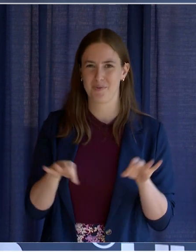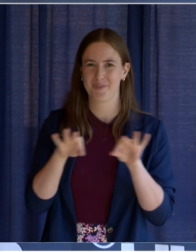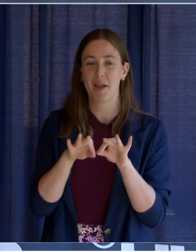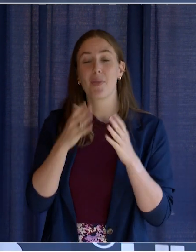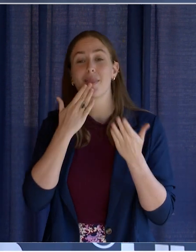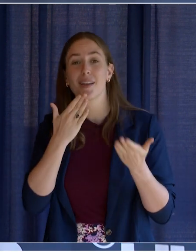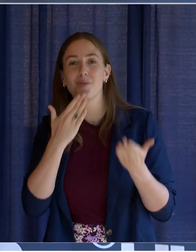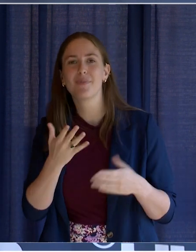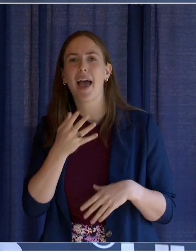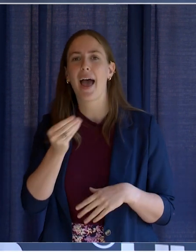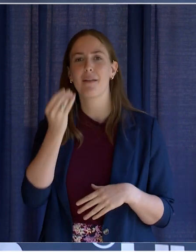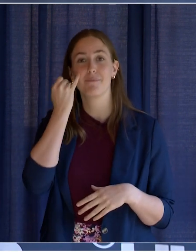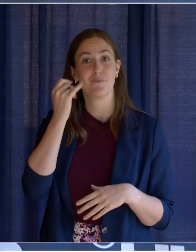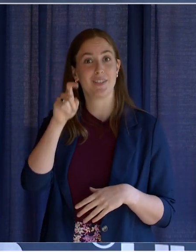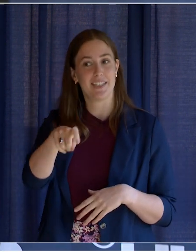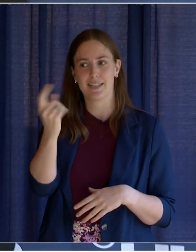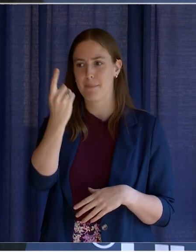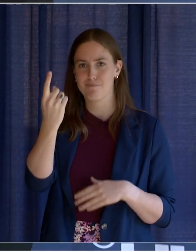need.